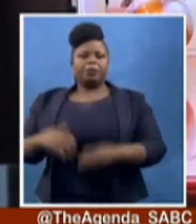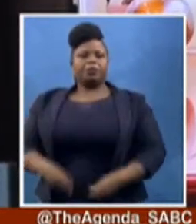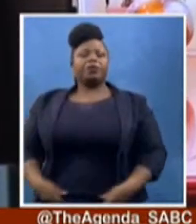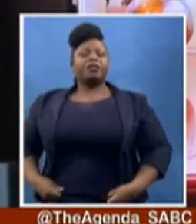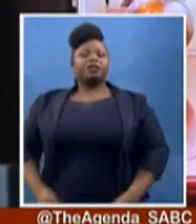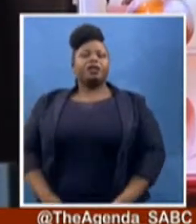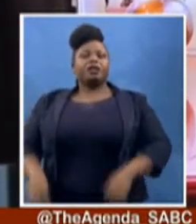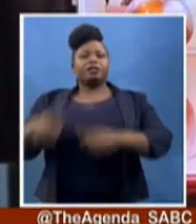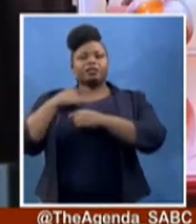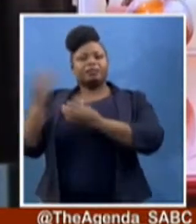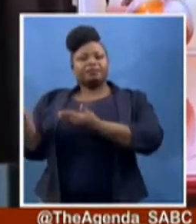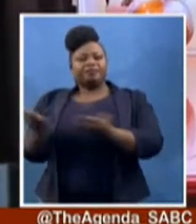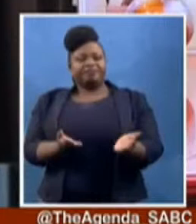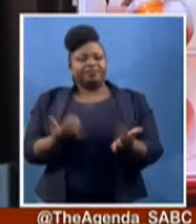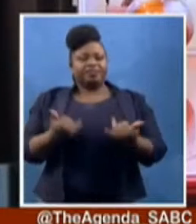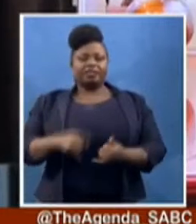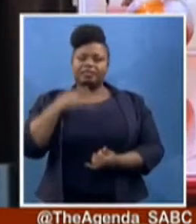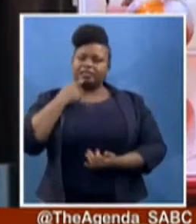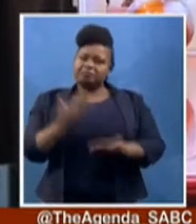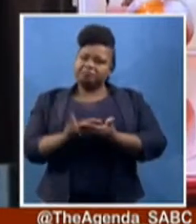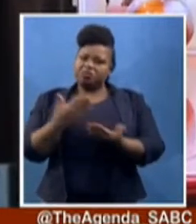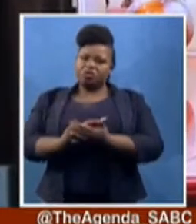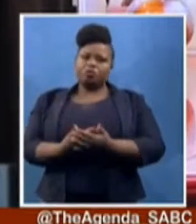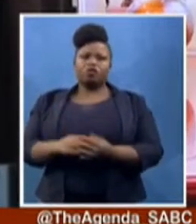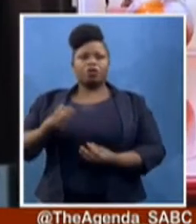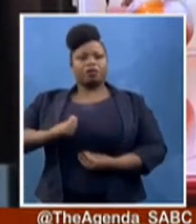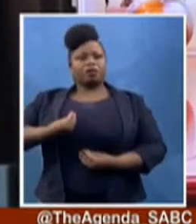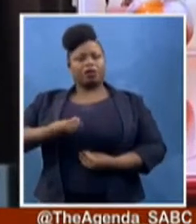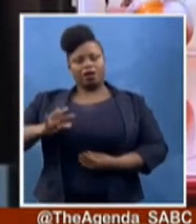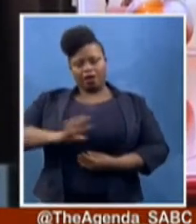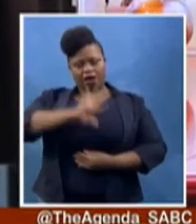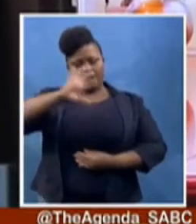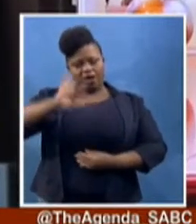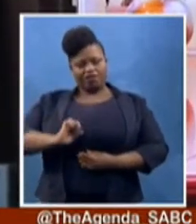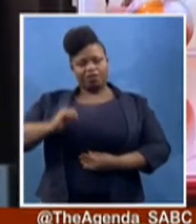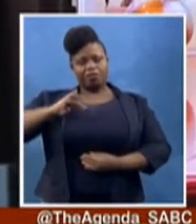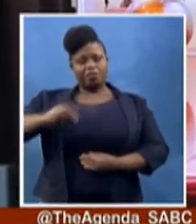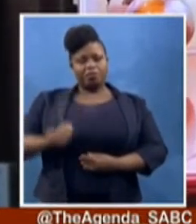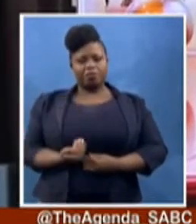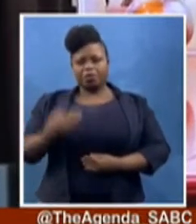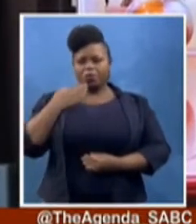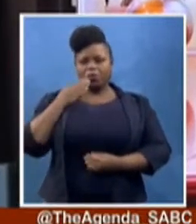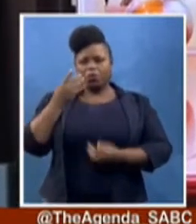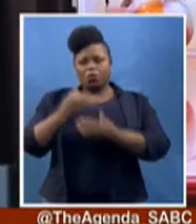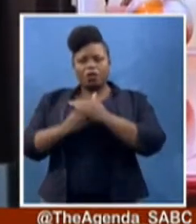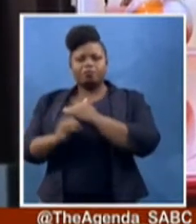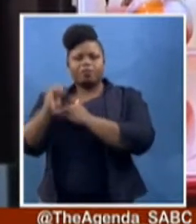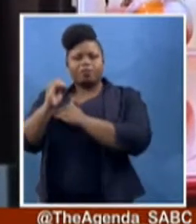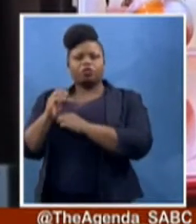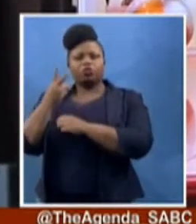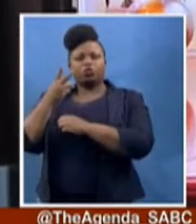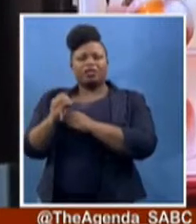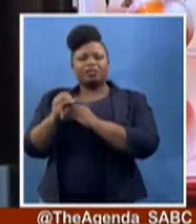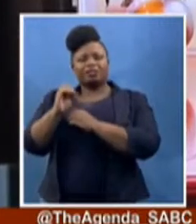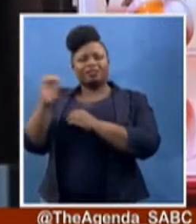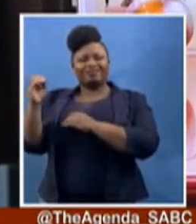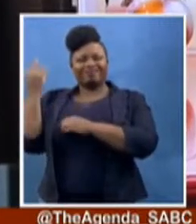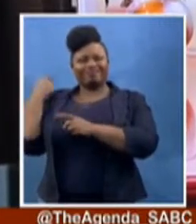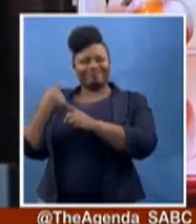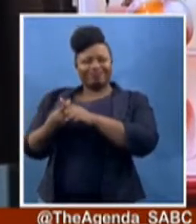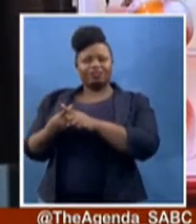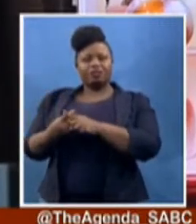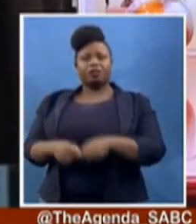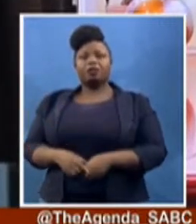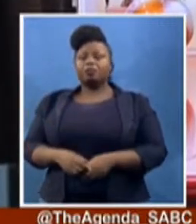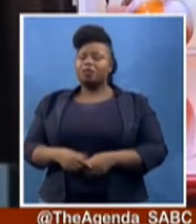a young African woman at the dawn of the 20th century. Let me be clear, Mother Charlotte